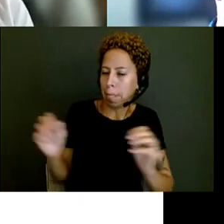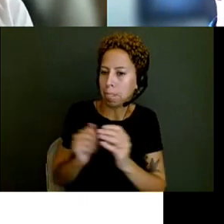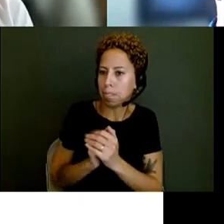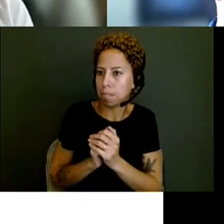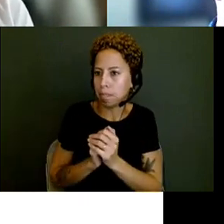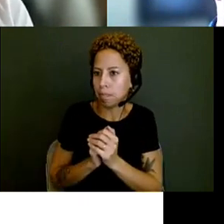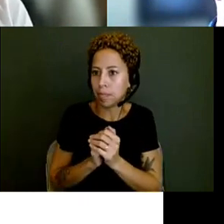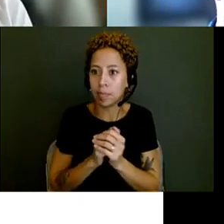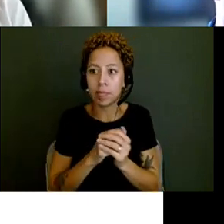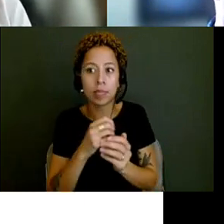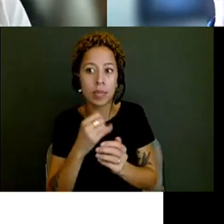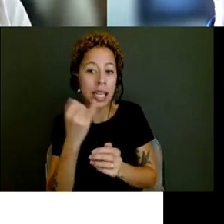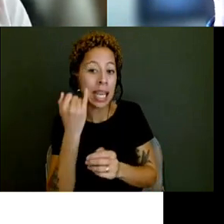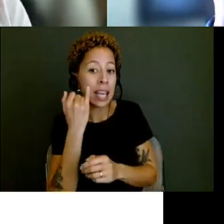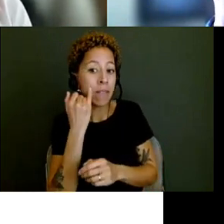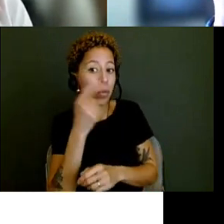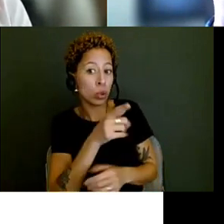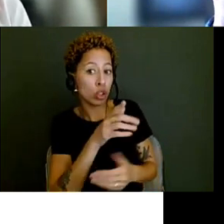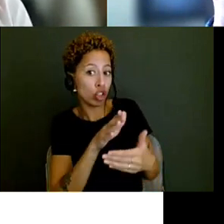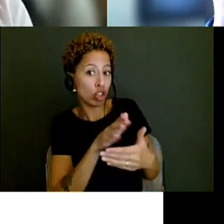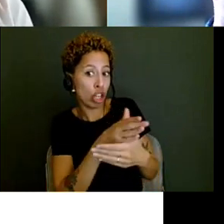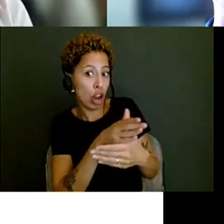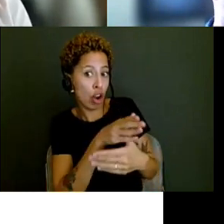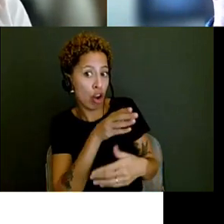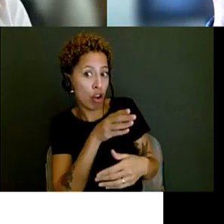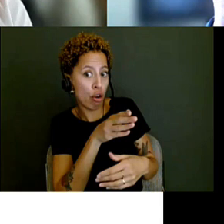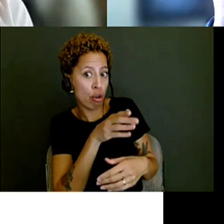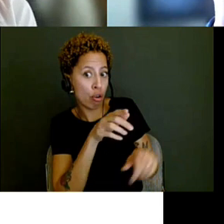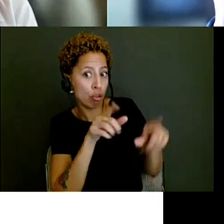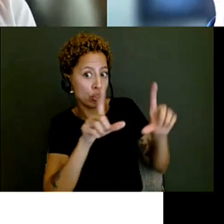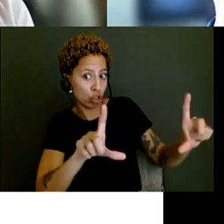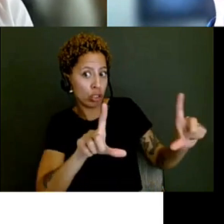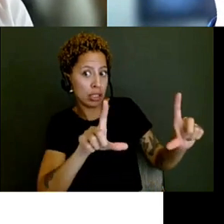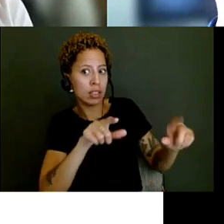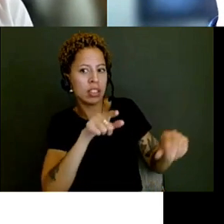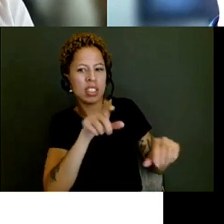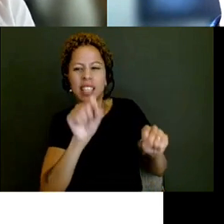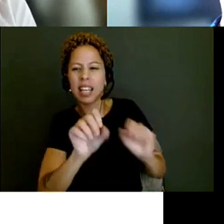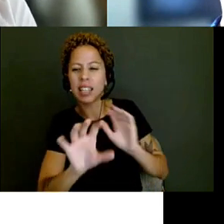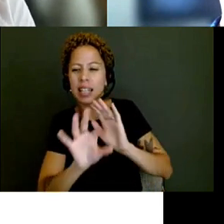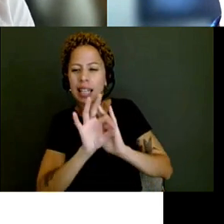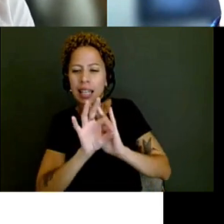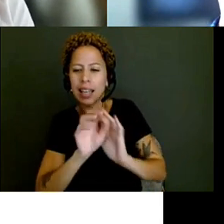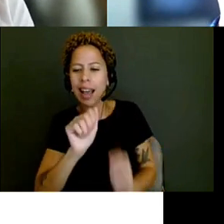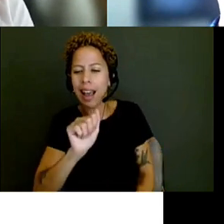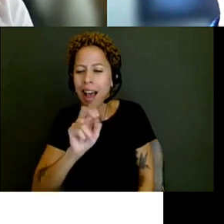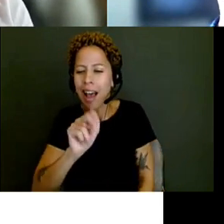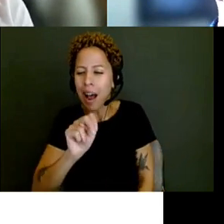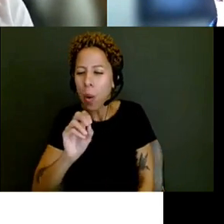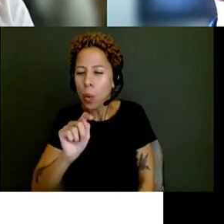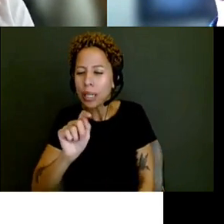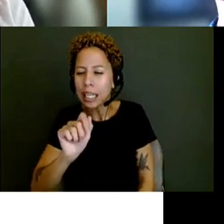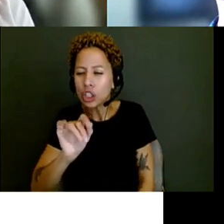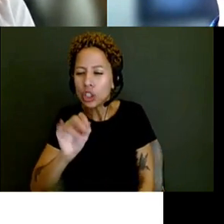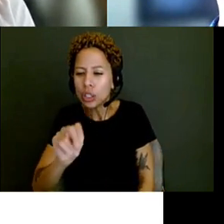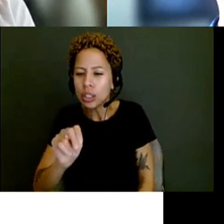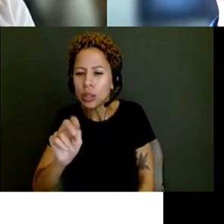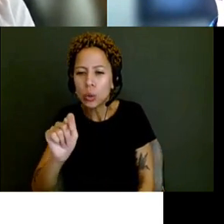If you share, there will be annotation tools, and you will be able to pick one, Spotlight or something. Yeah. Oh, okay. All right. Perfect.